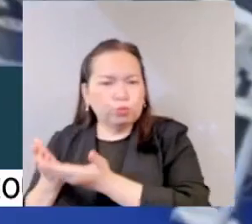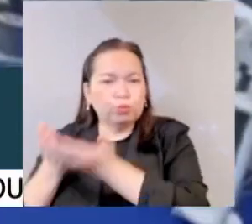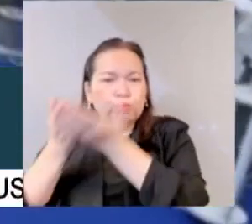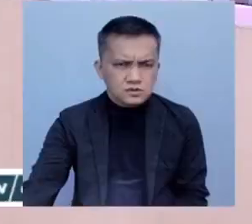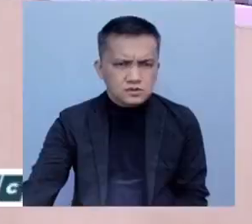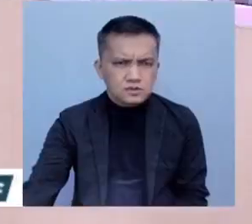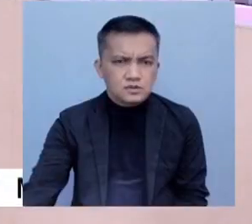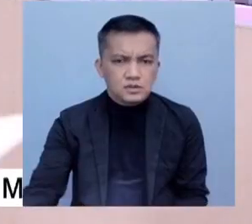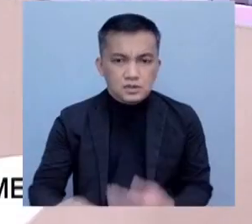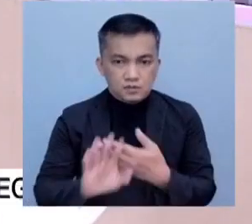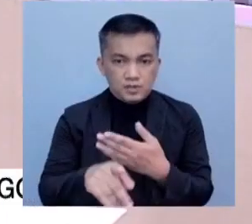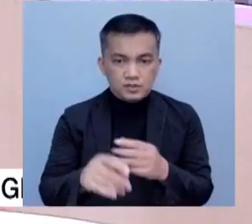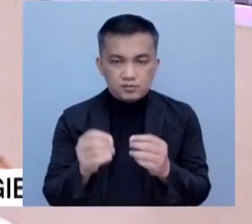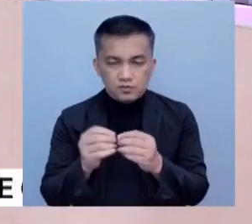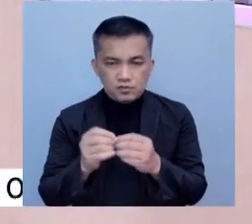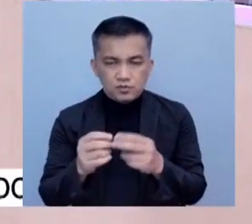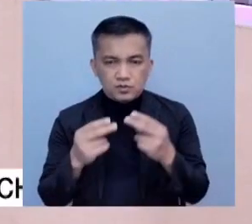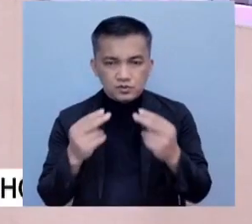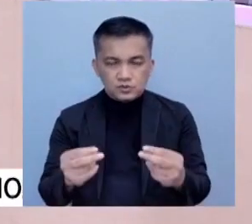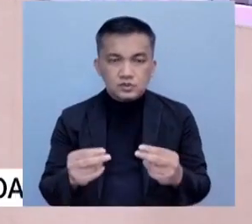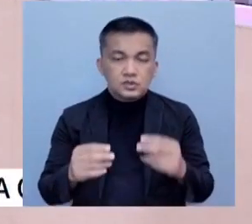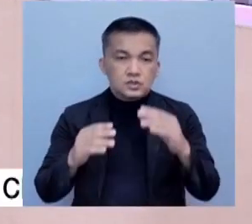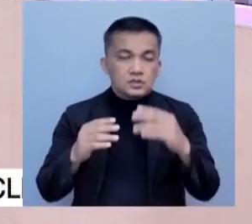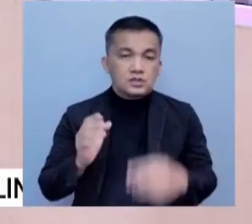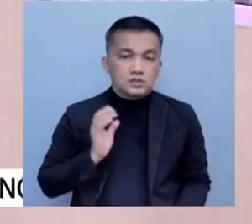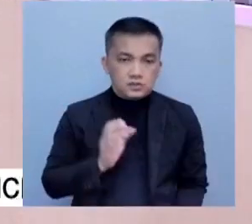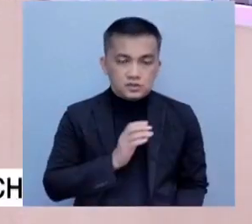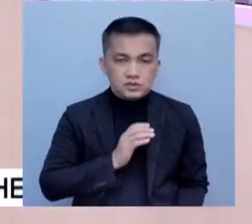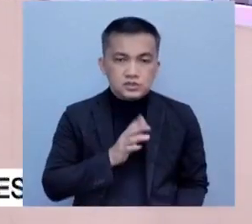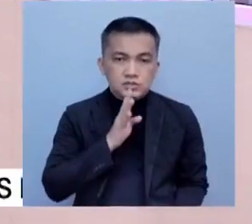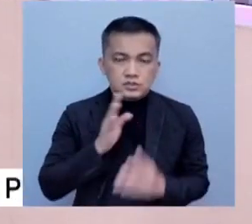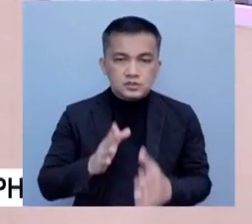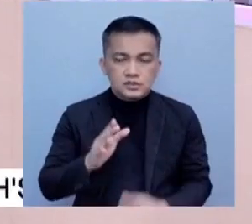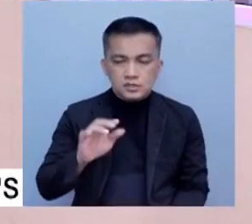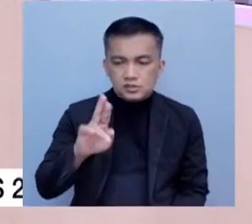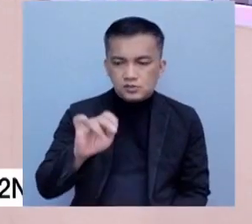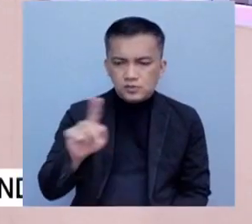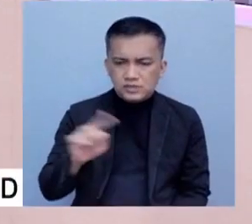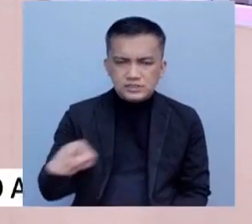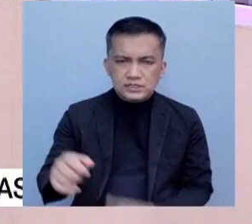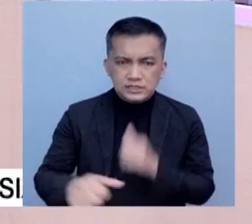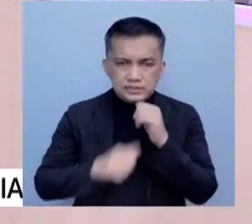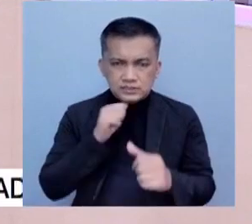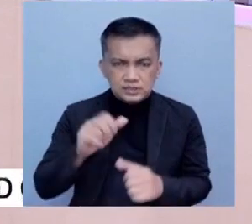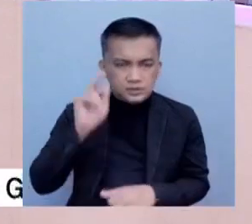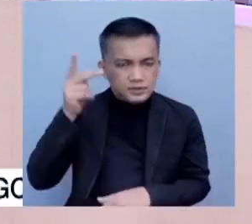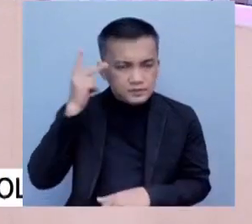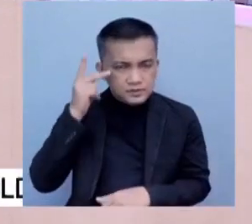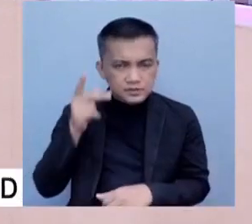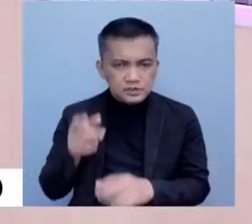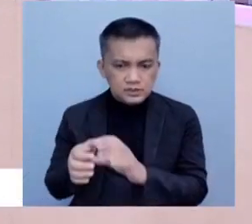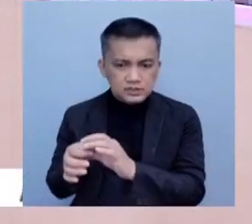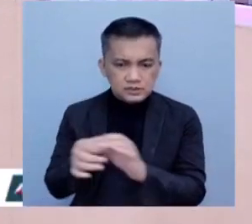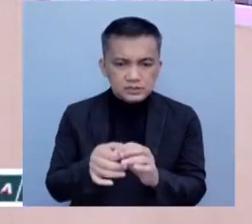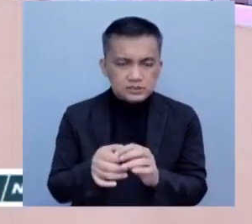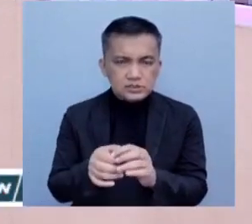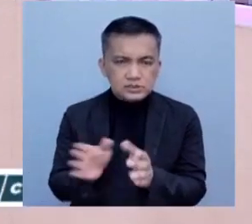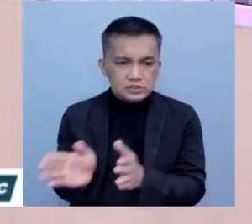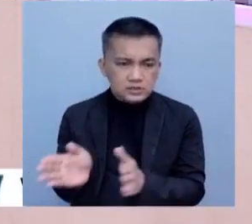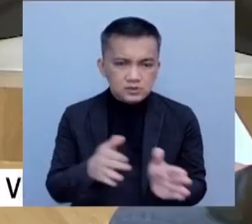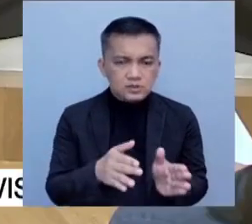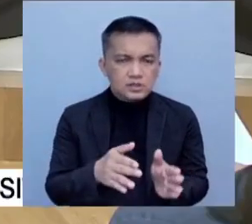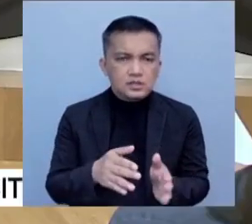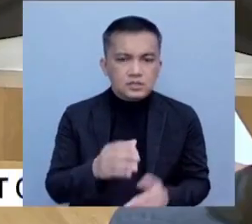vessels. House Speaker Martin Romualdez denying politics was involved in the realignment of confidential funds of Vice President